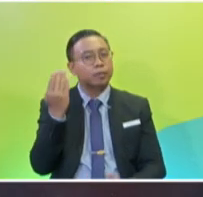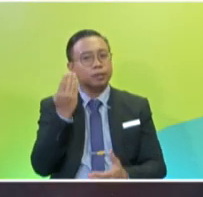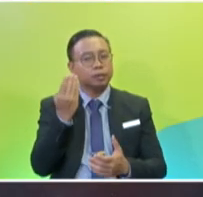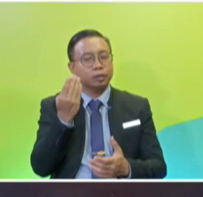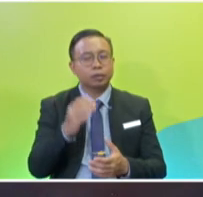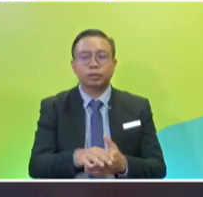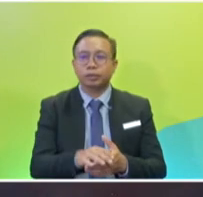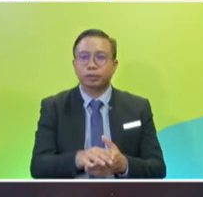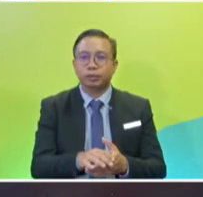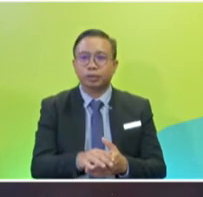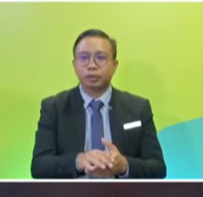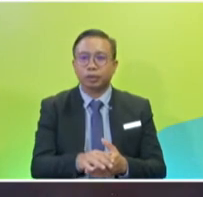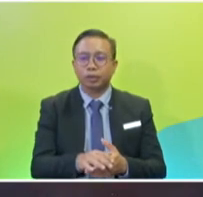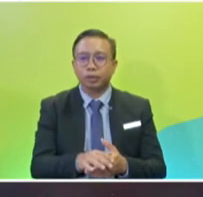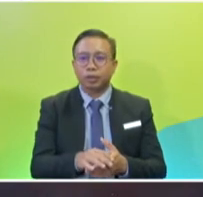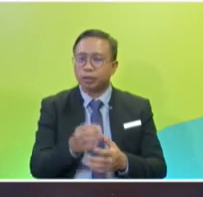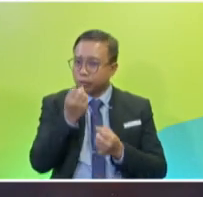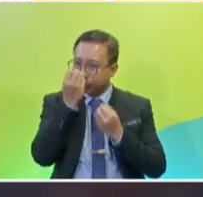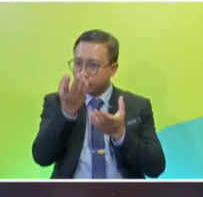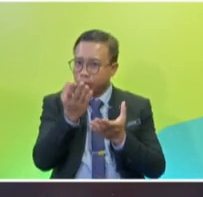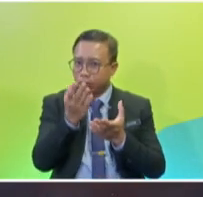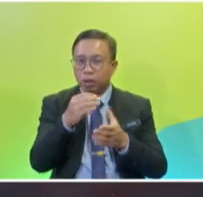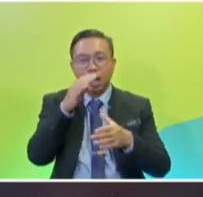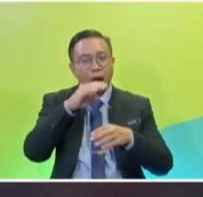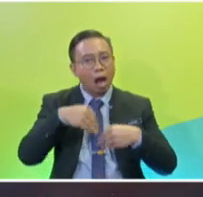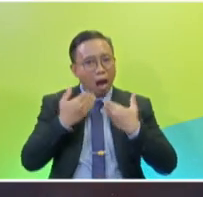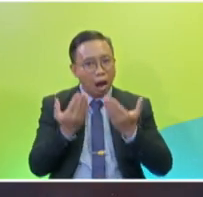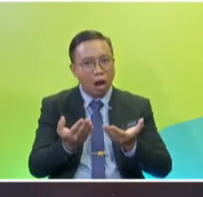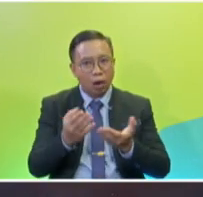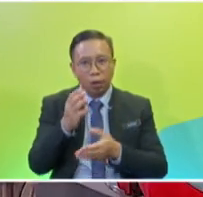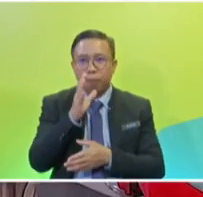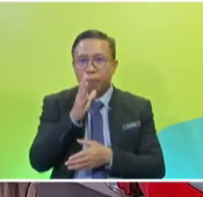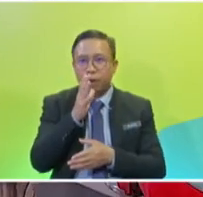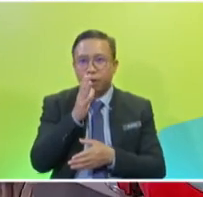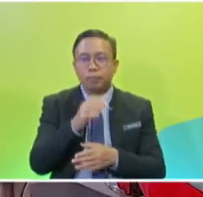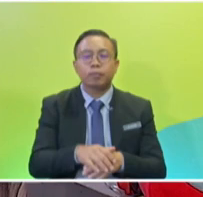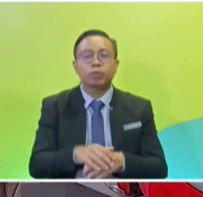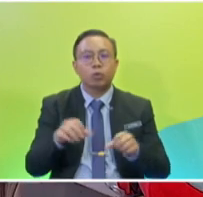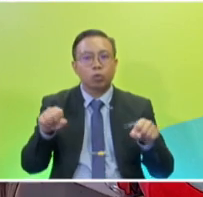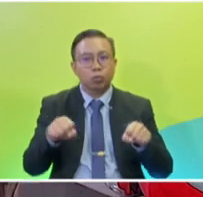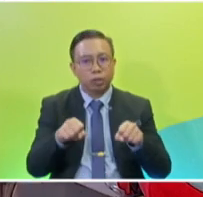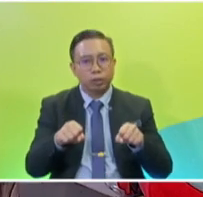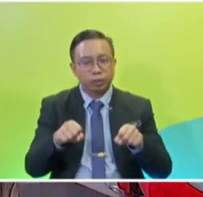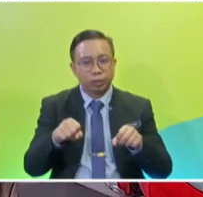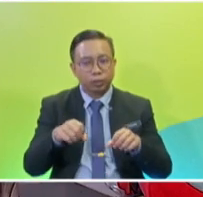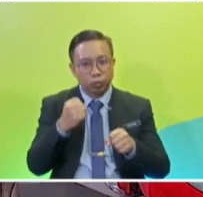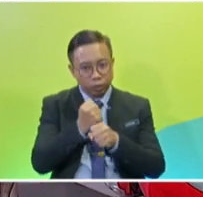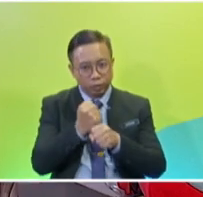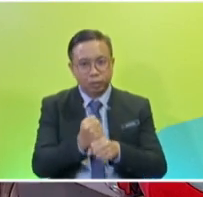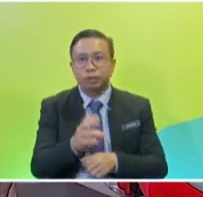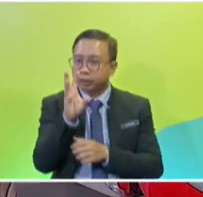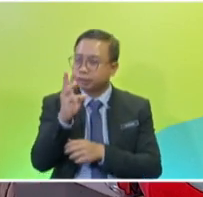right. So now let me just explain quickly, briefly on how MUM works. Mm-hmm. So MUM is for you to generate your ideas. So we have 6